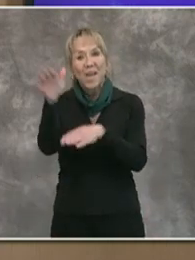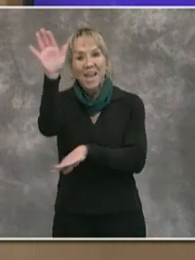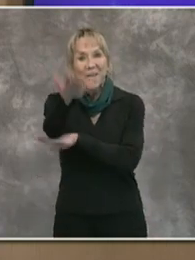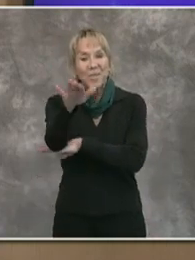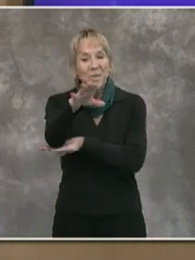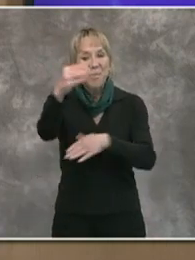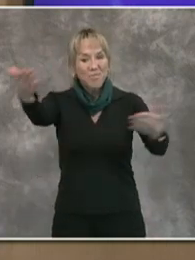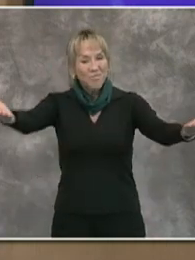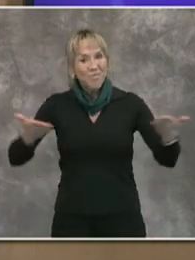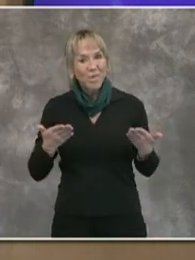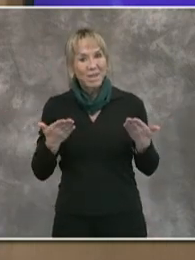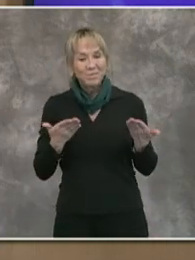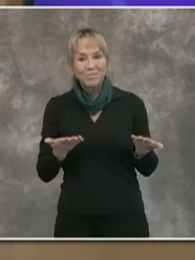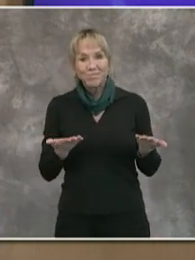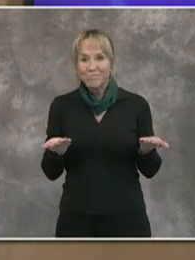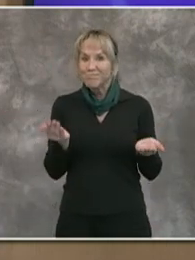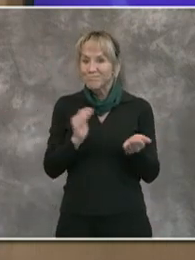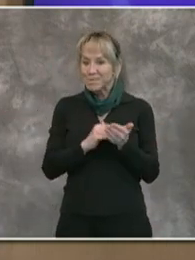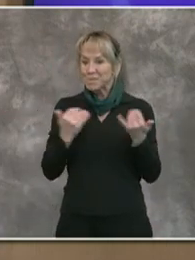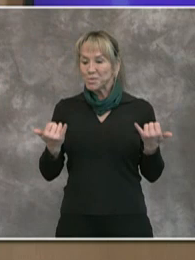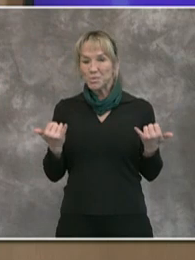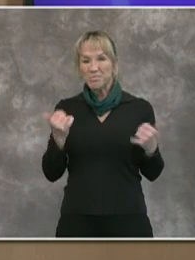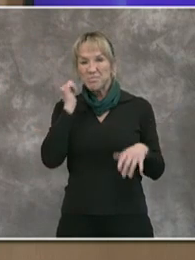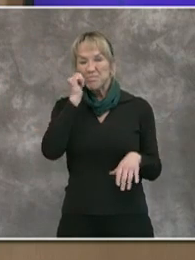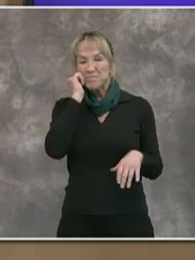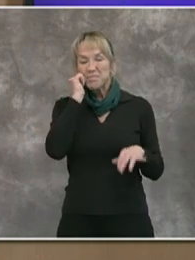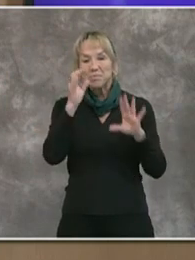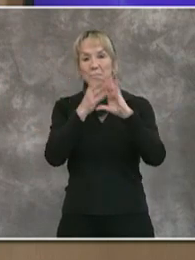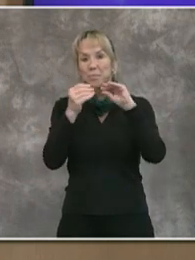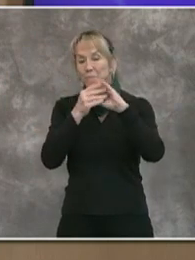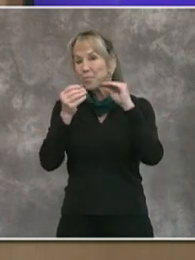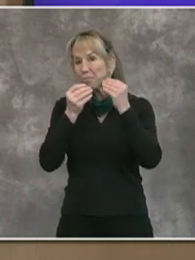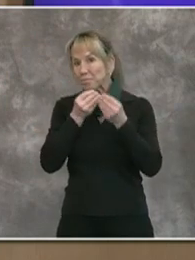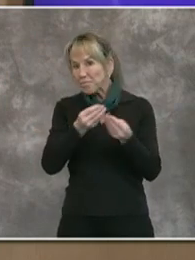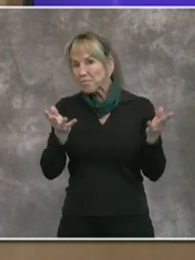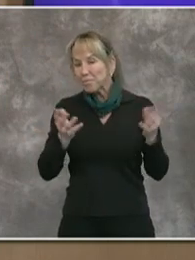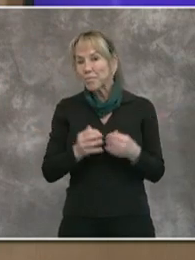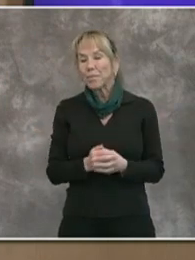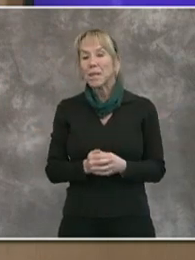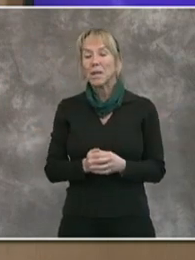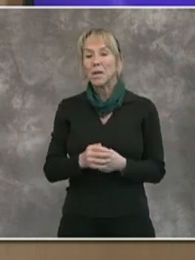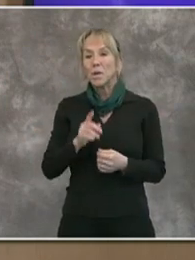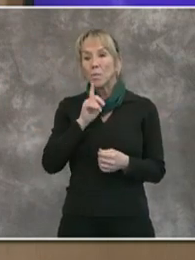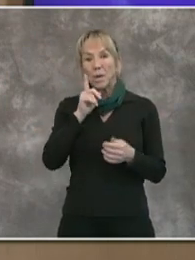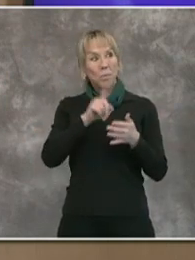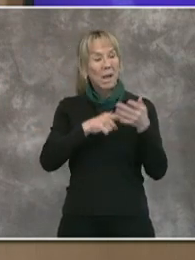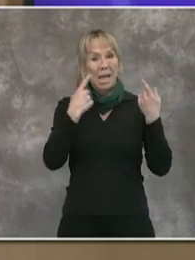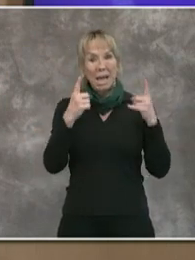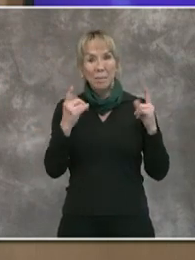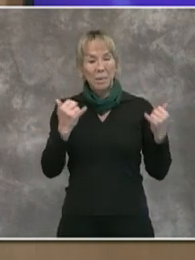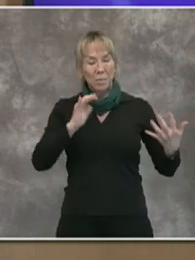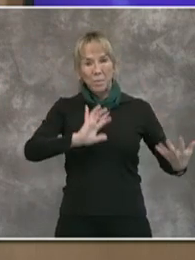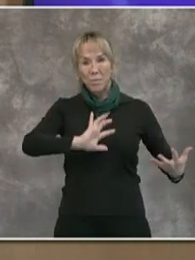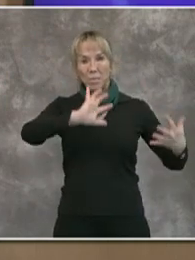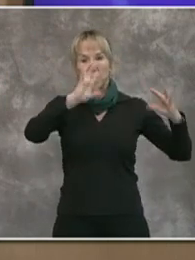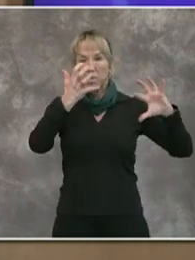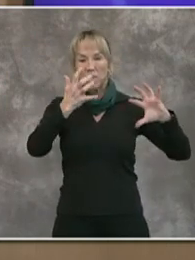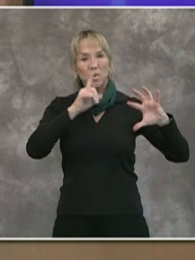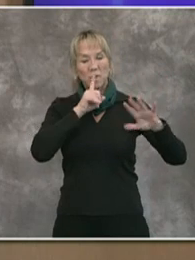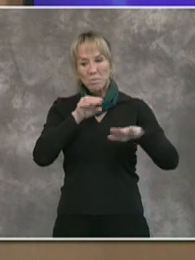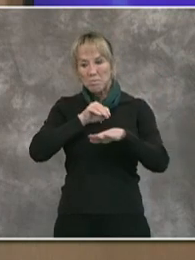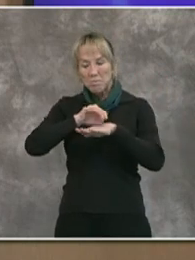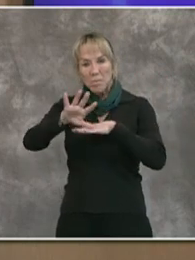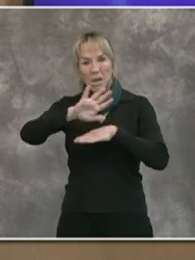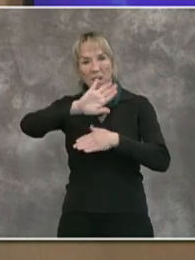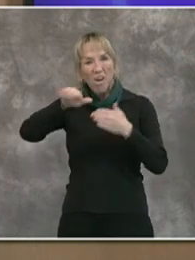Good afternoon and welcome to our daily briefing. The crisis has affected all aspects of our lives, from public health